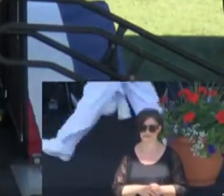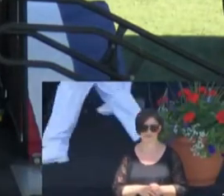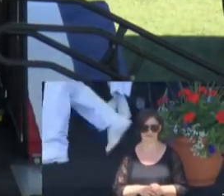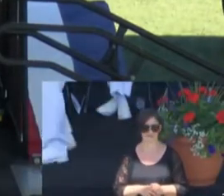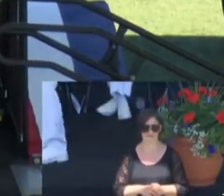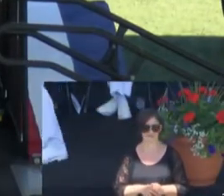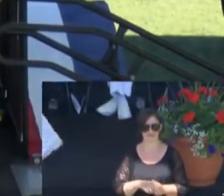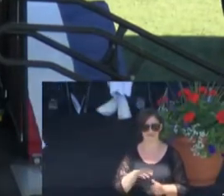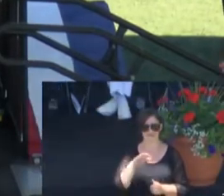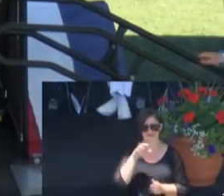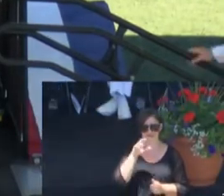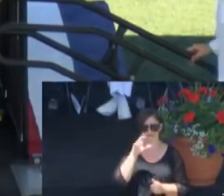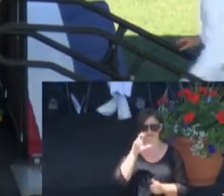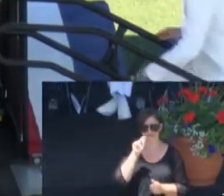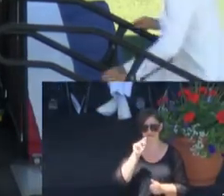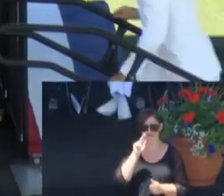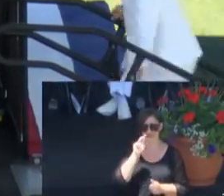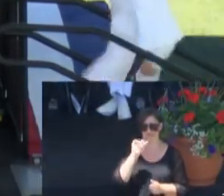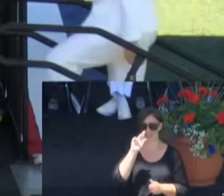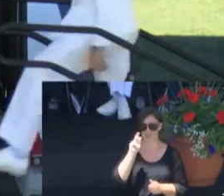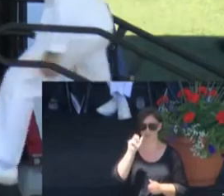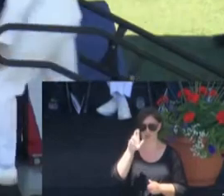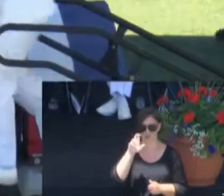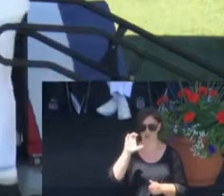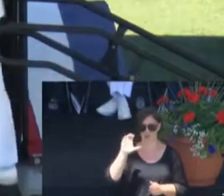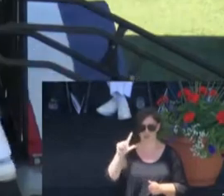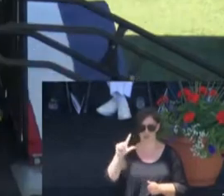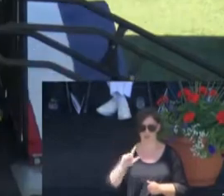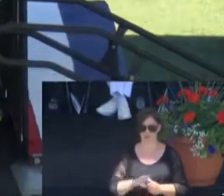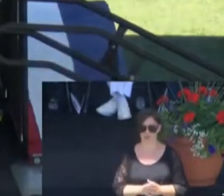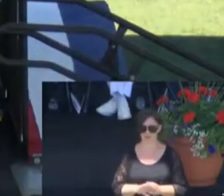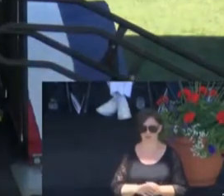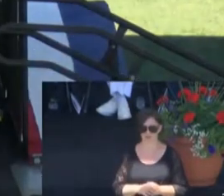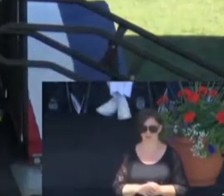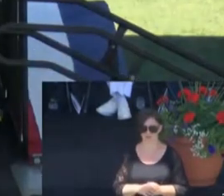Sean Calvin Kessler, cum laude.